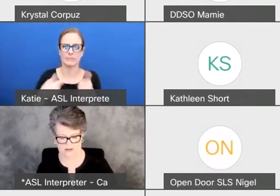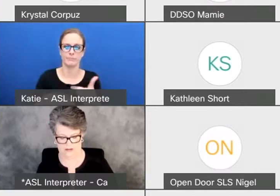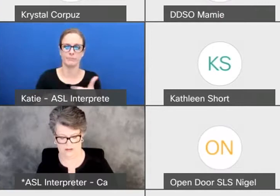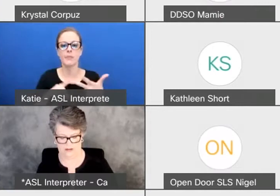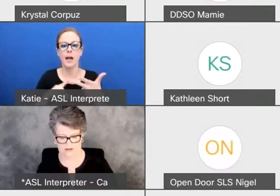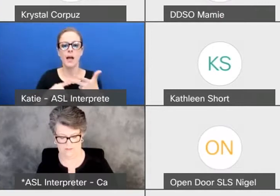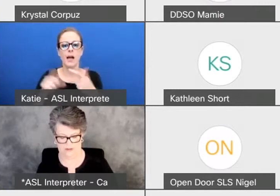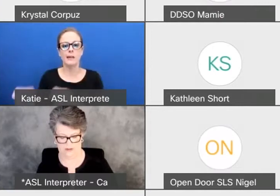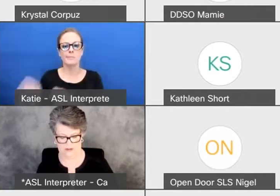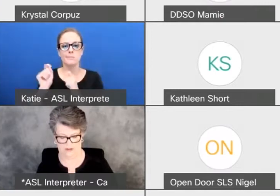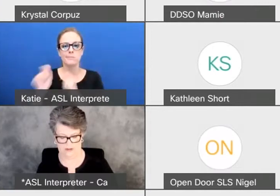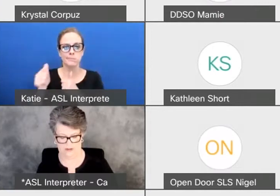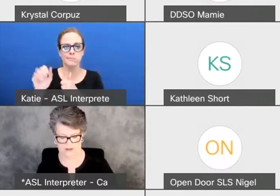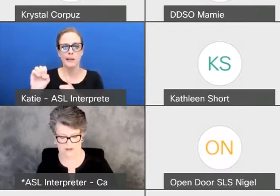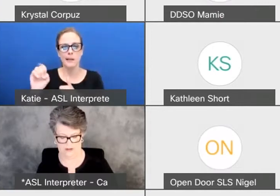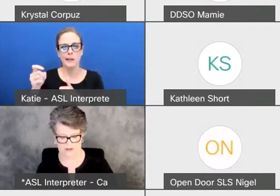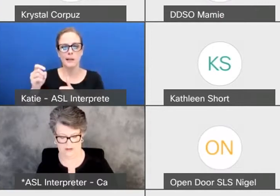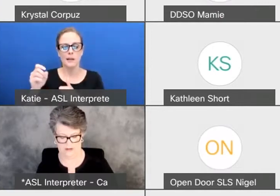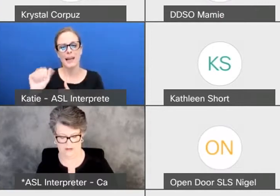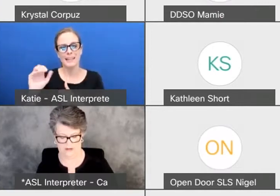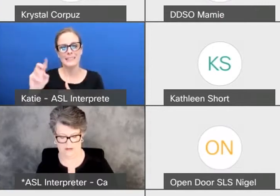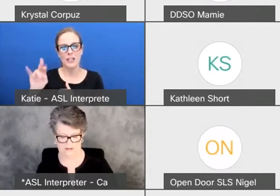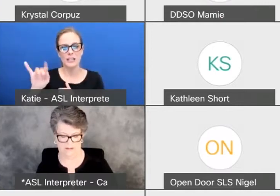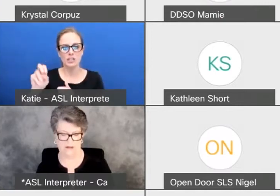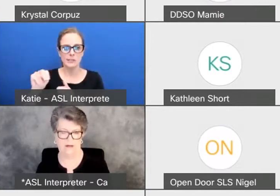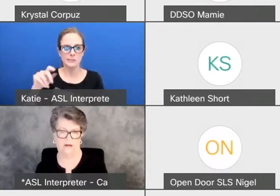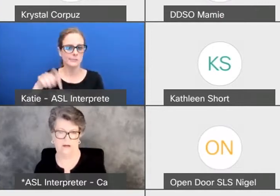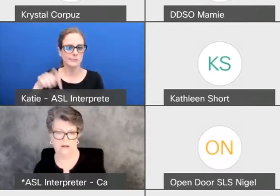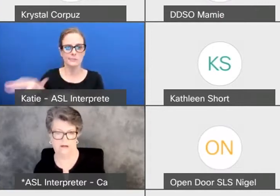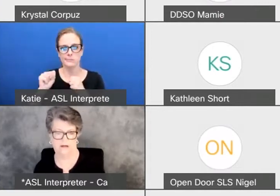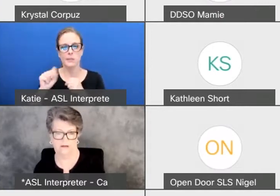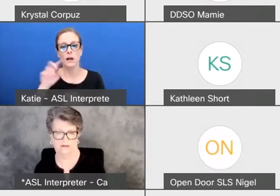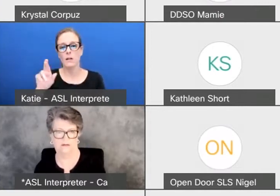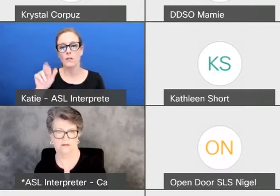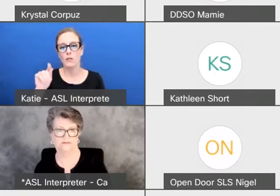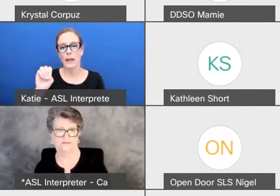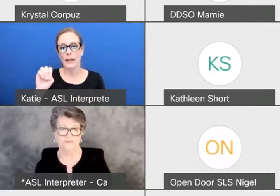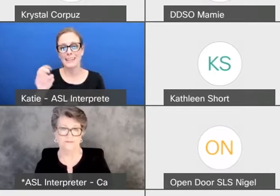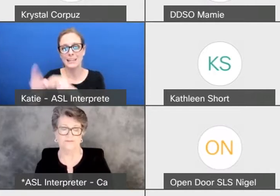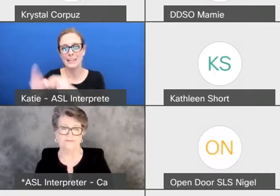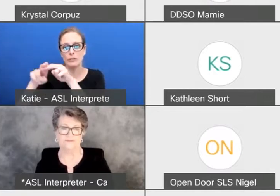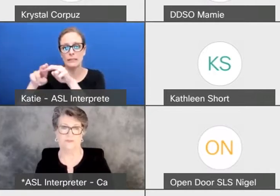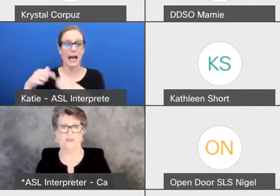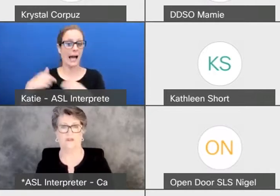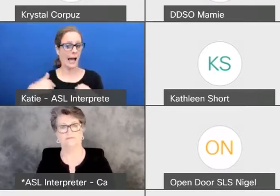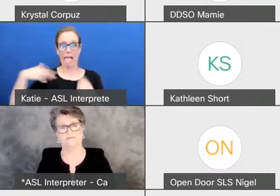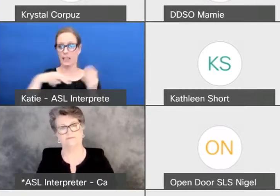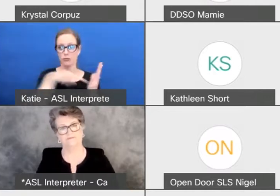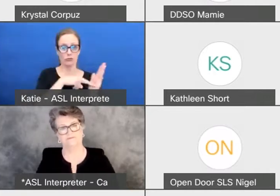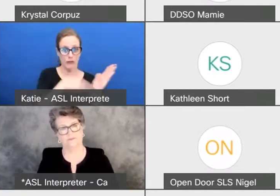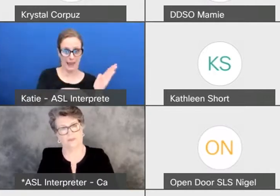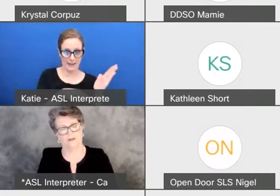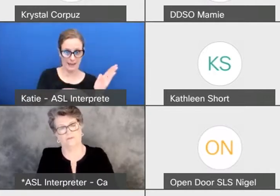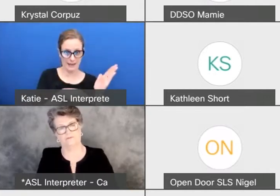acceleration of the rate increases. And so I have not read the specific language yet about that. Does